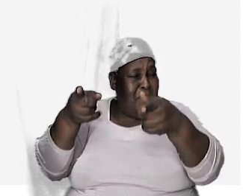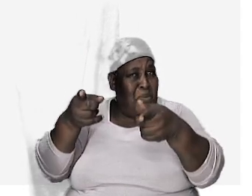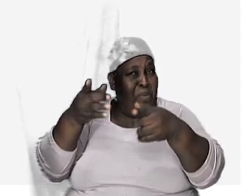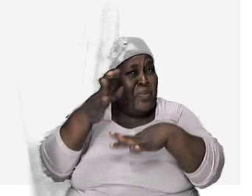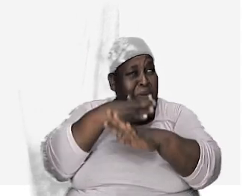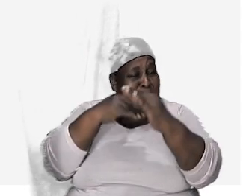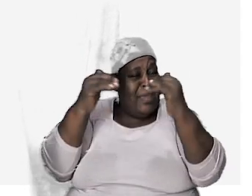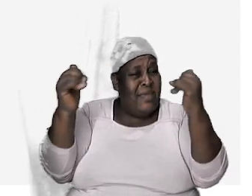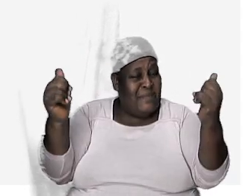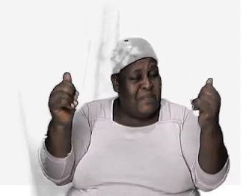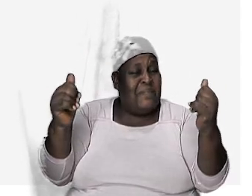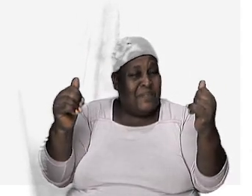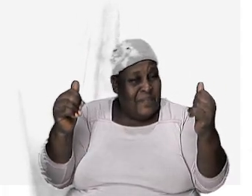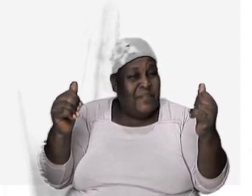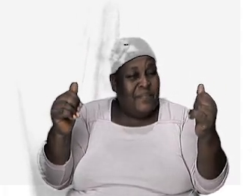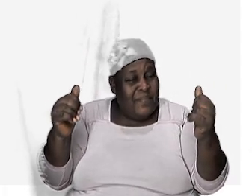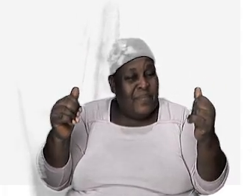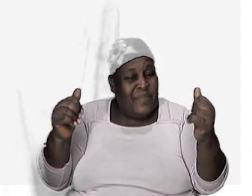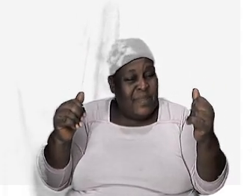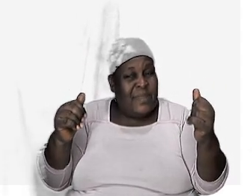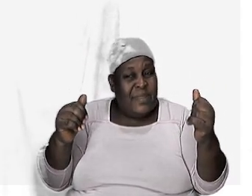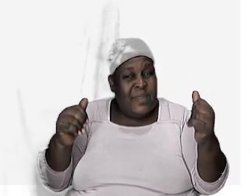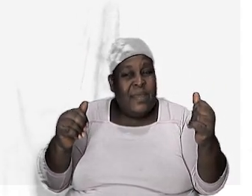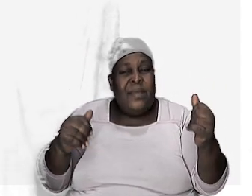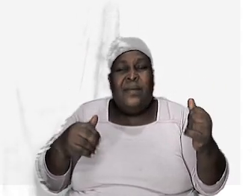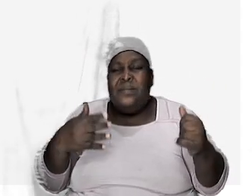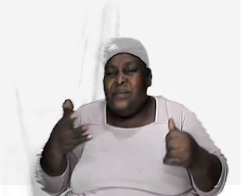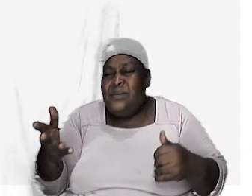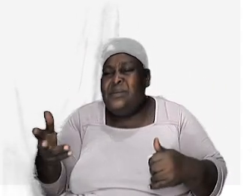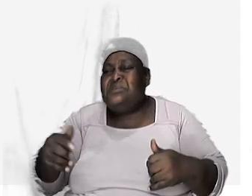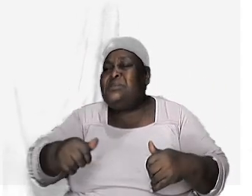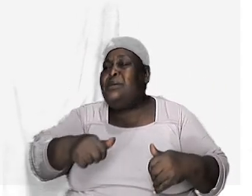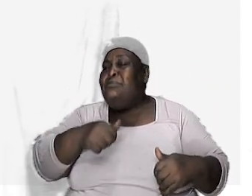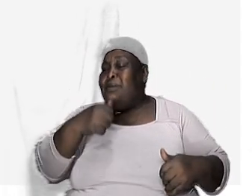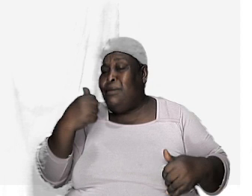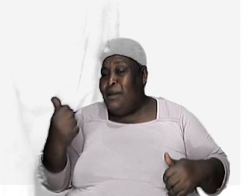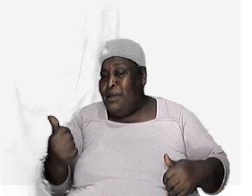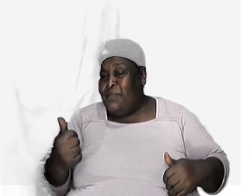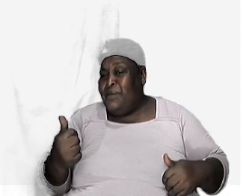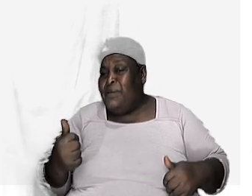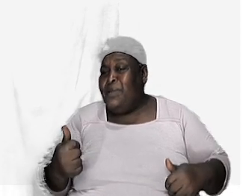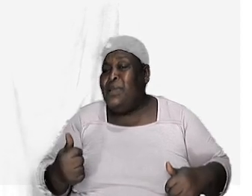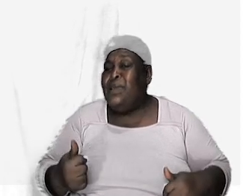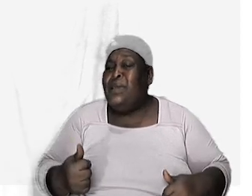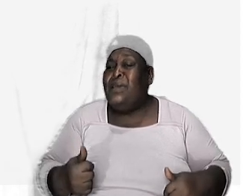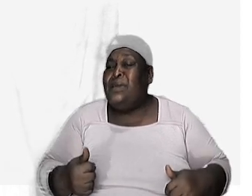But there is another element. I'm going to say it's a process.